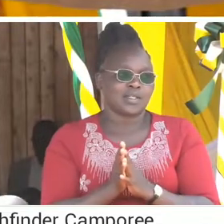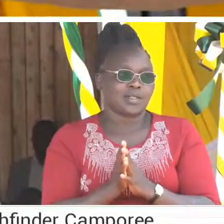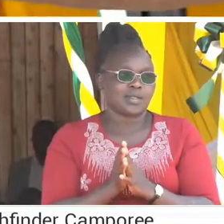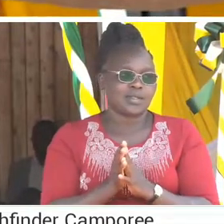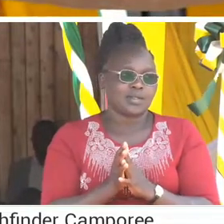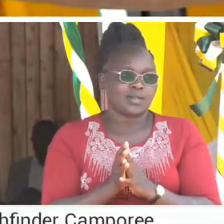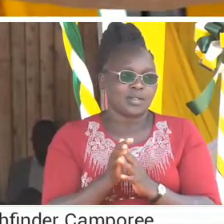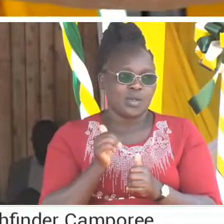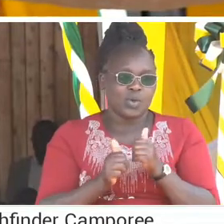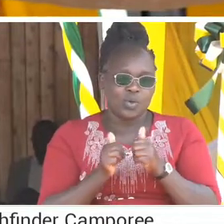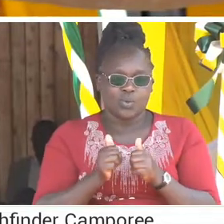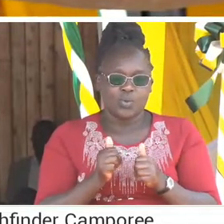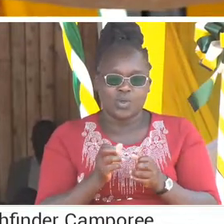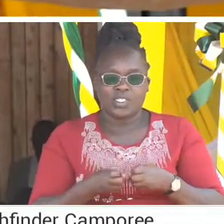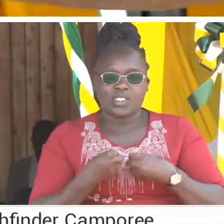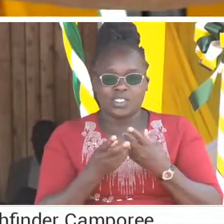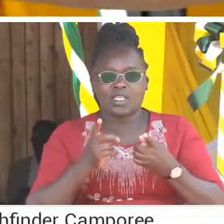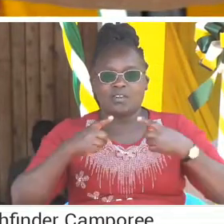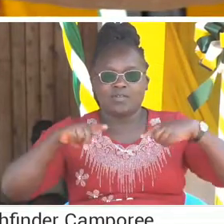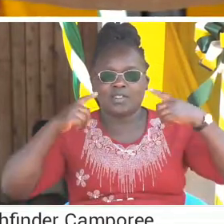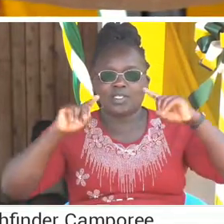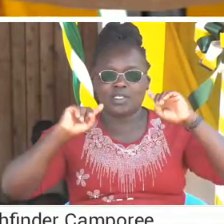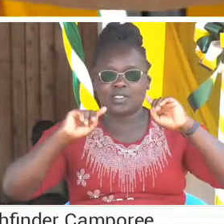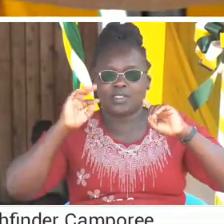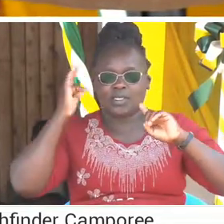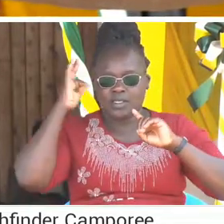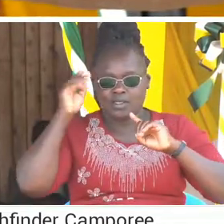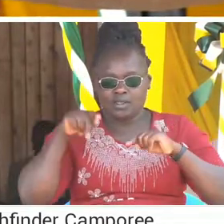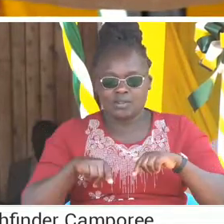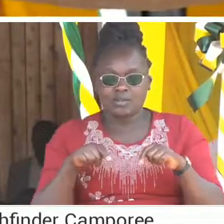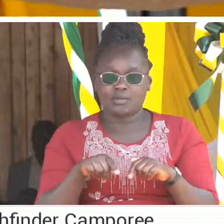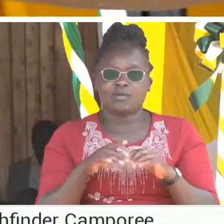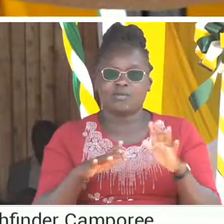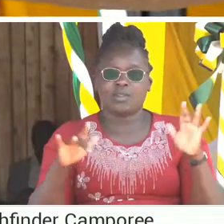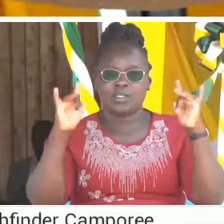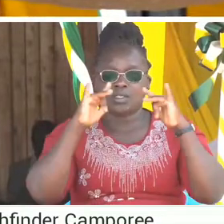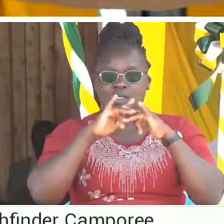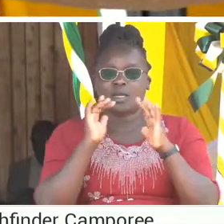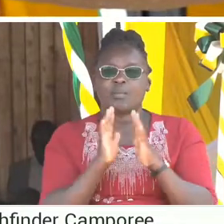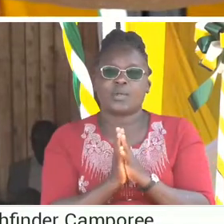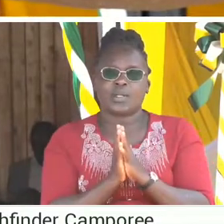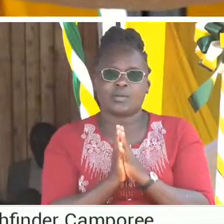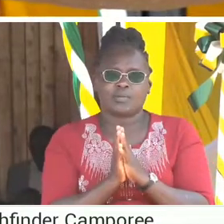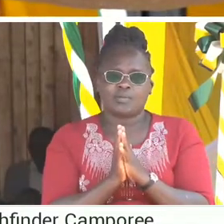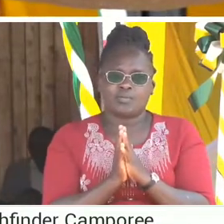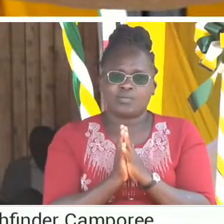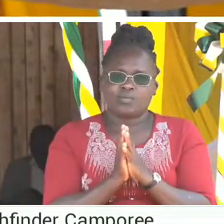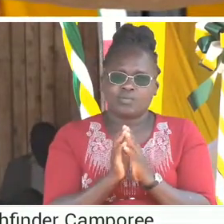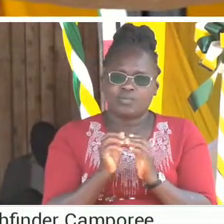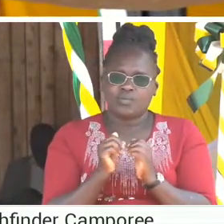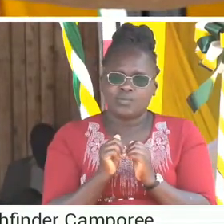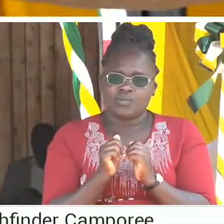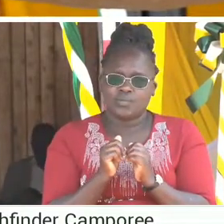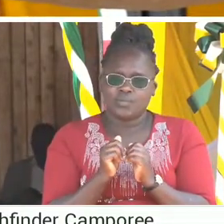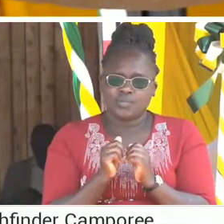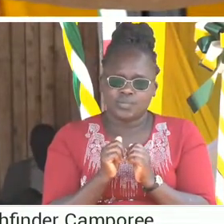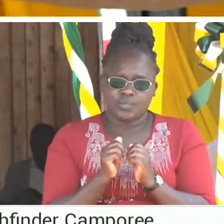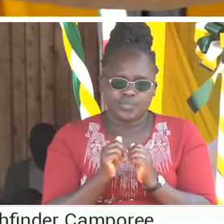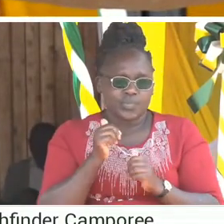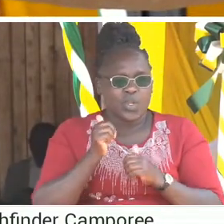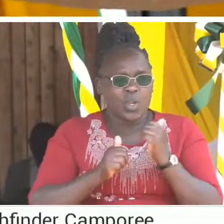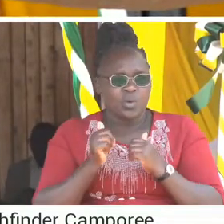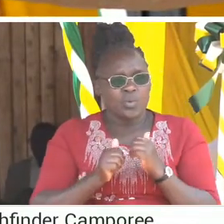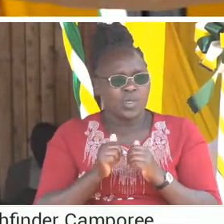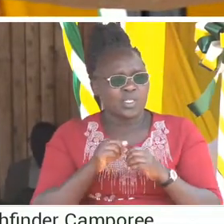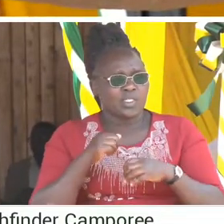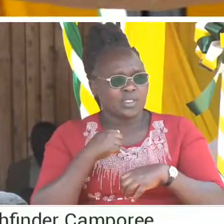therefore, your commitment to the well-being and spiritual growth of our young people in this county